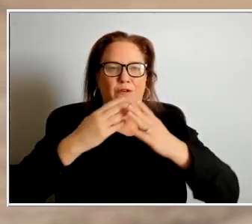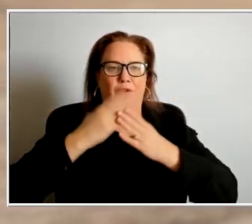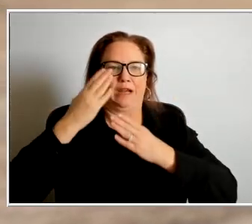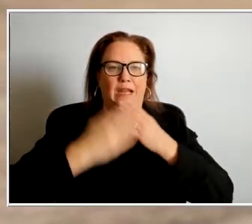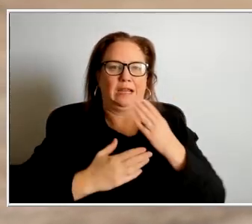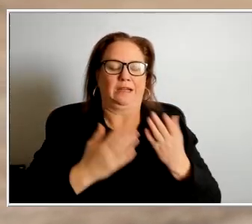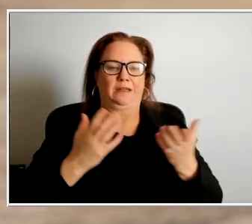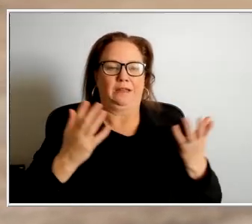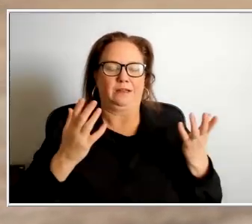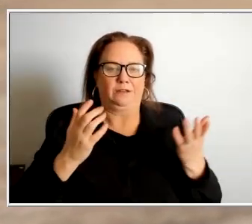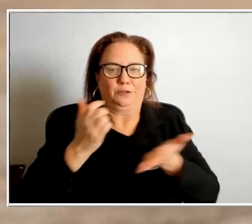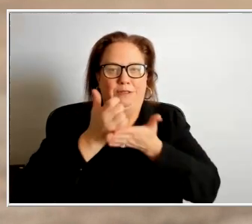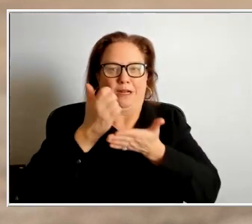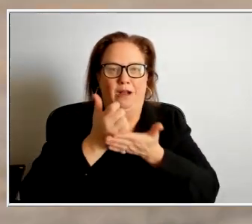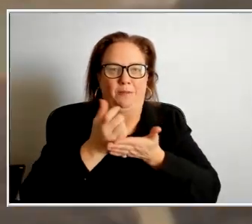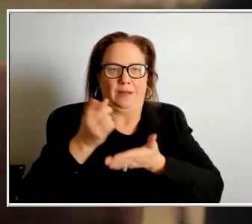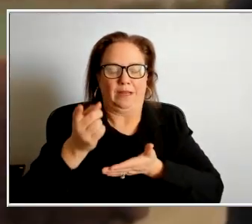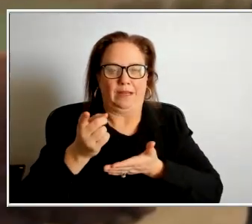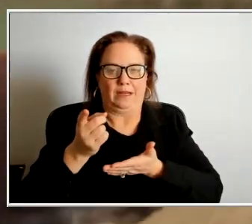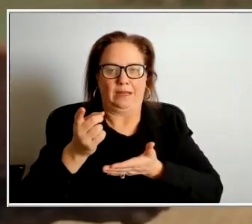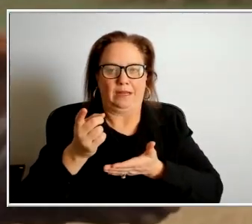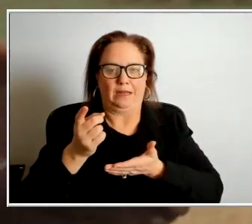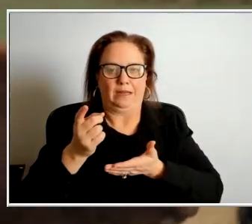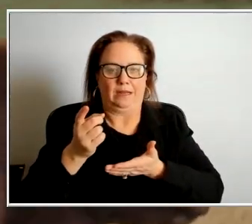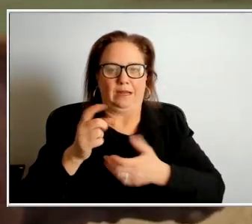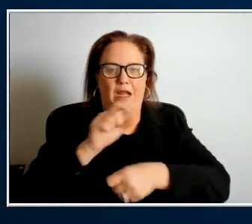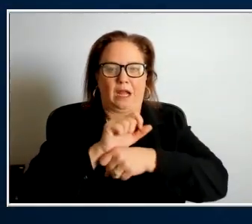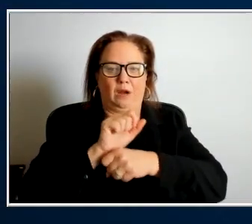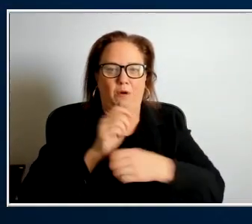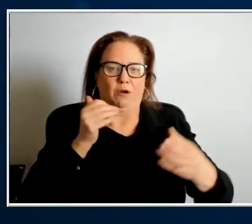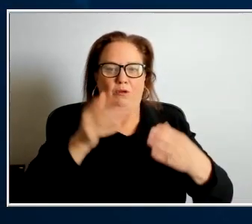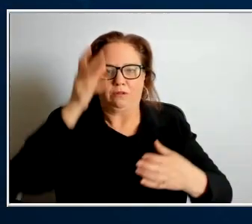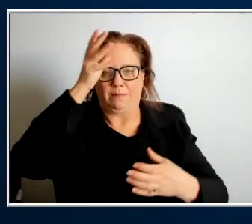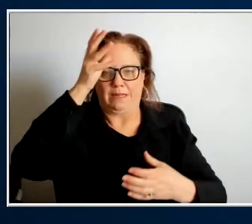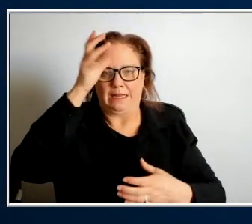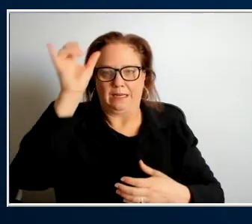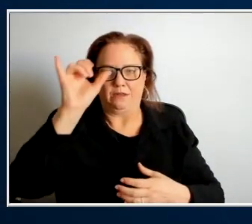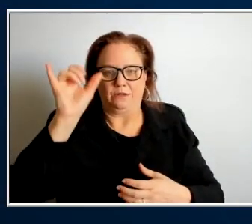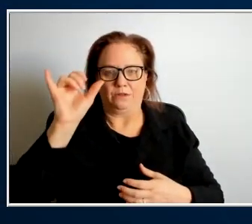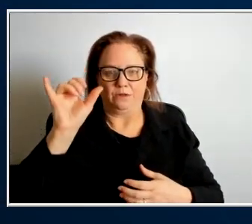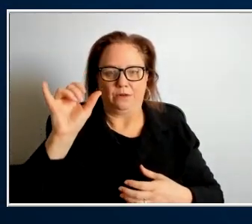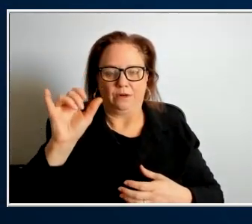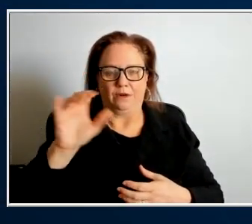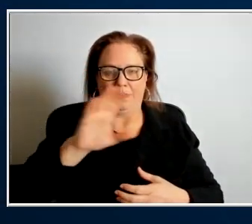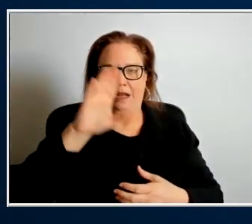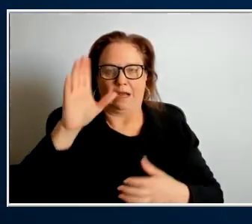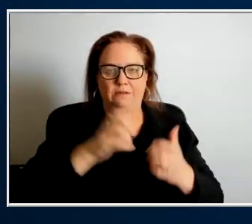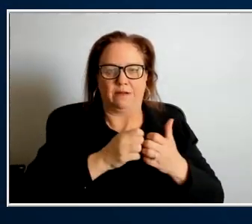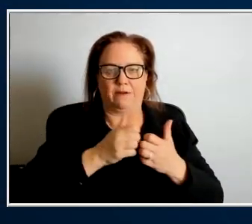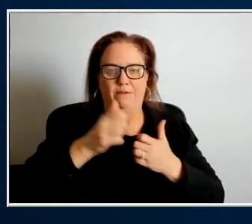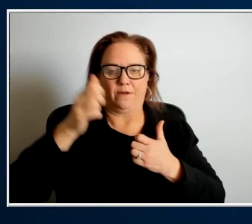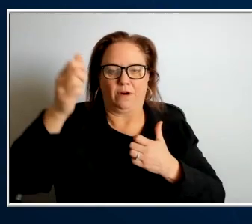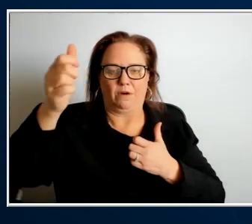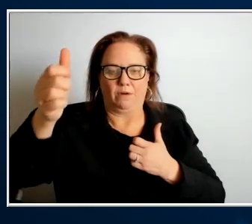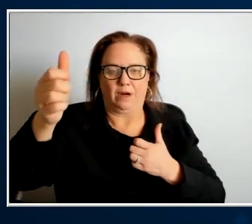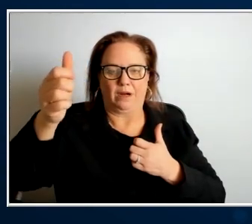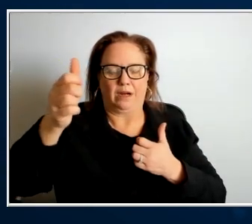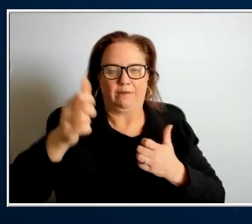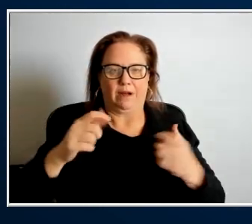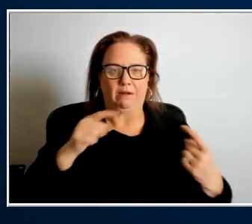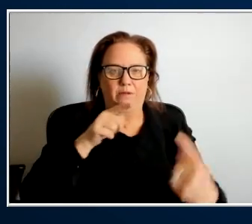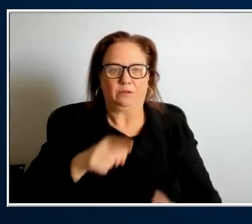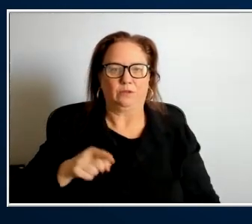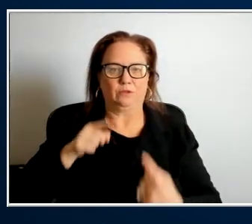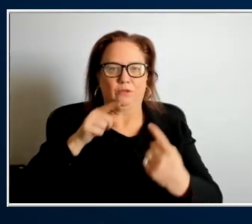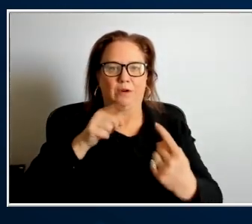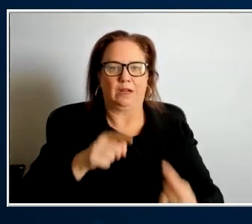there to help me out. I worked closely with my dad as well. So I was never far away from someone who, if I was struggling, they were